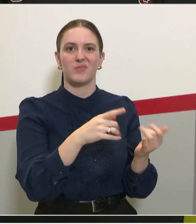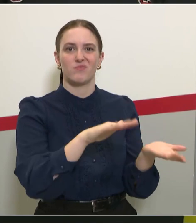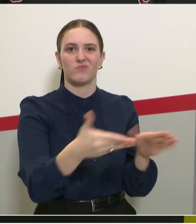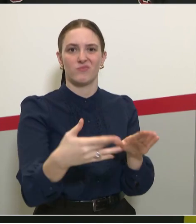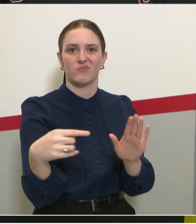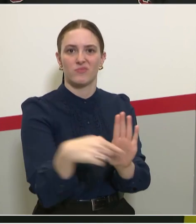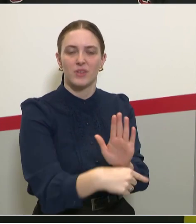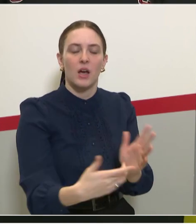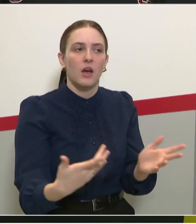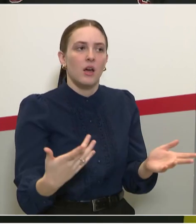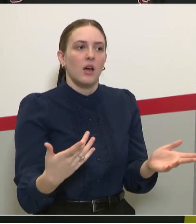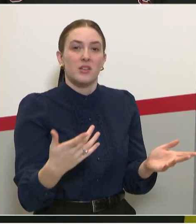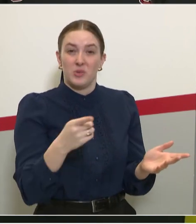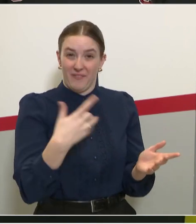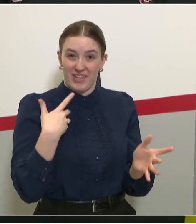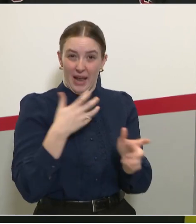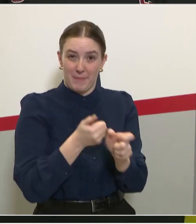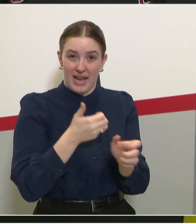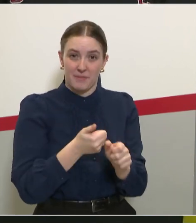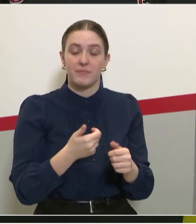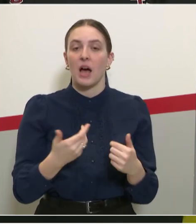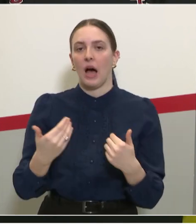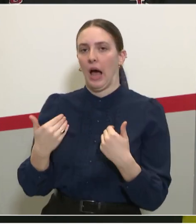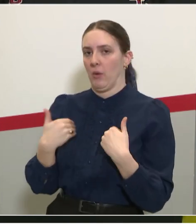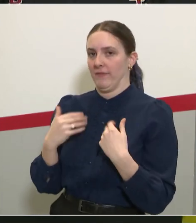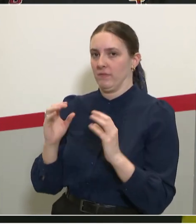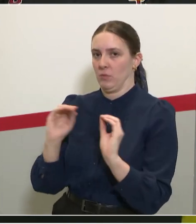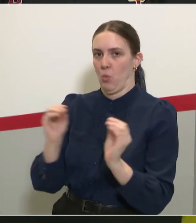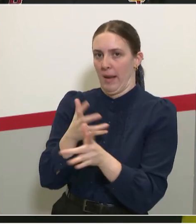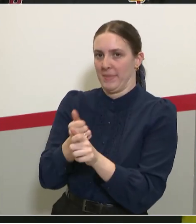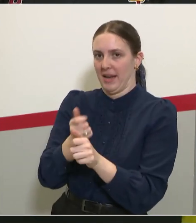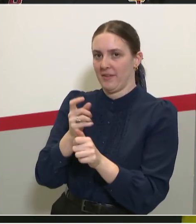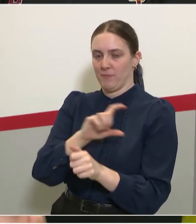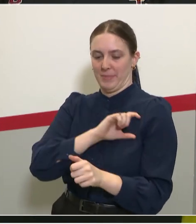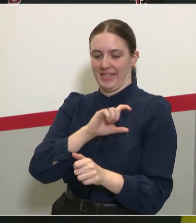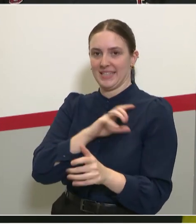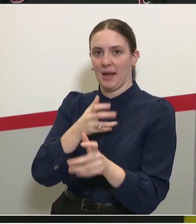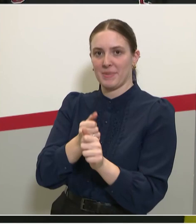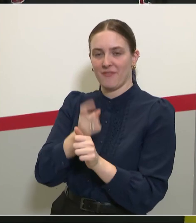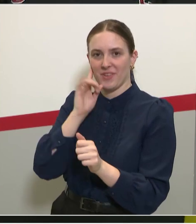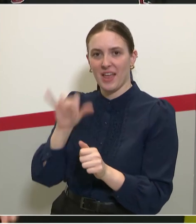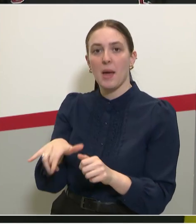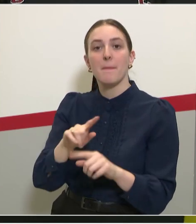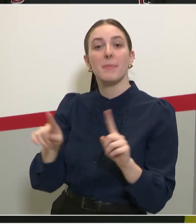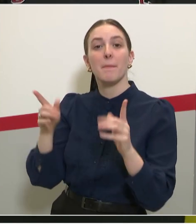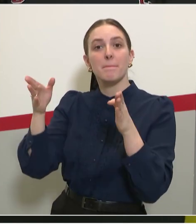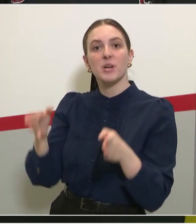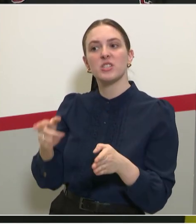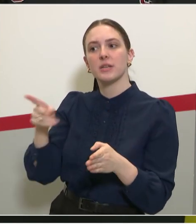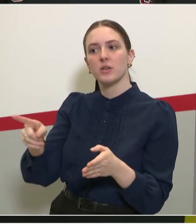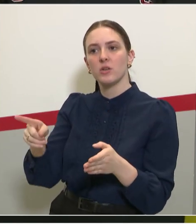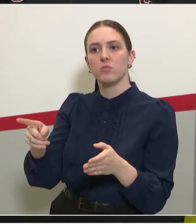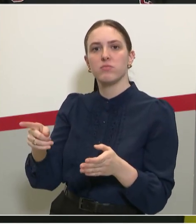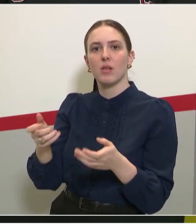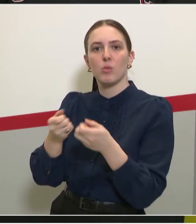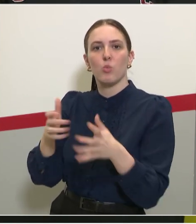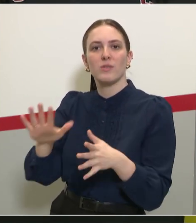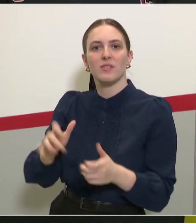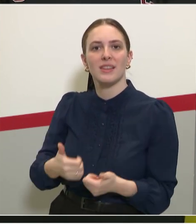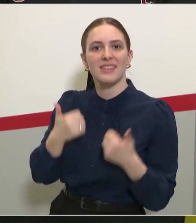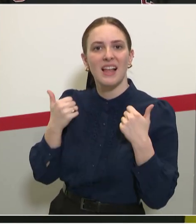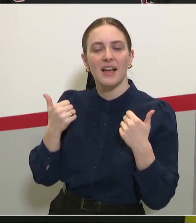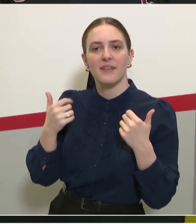police updates today, but I will say anytime somebody senselessly loses their life in the district,